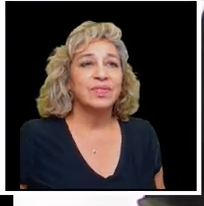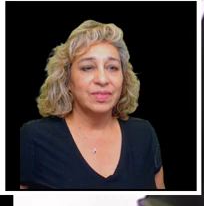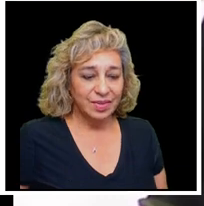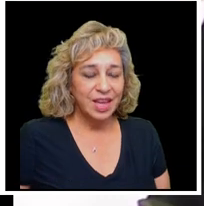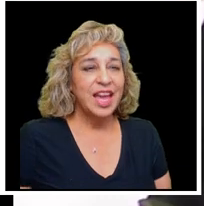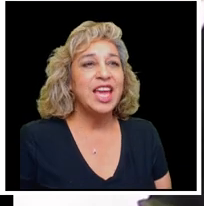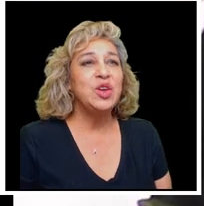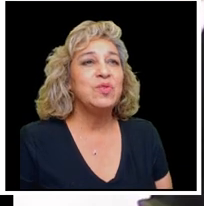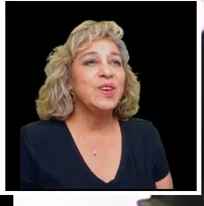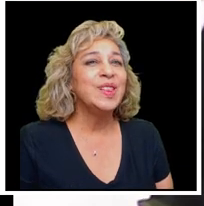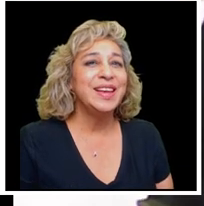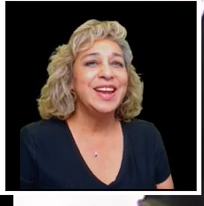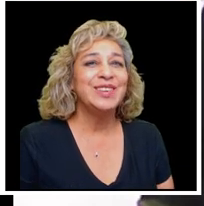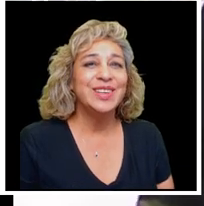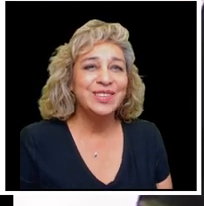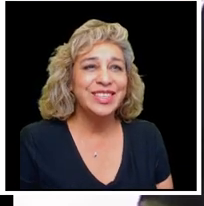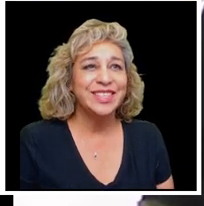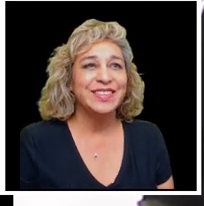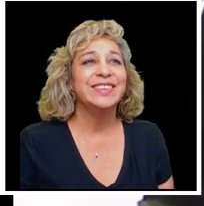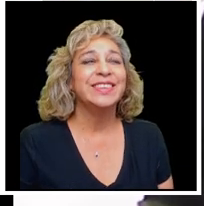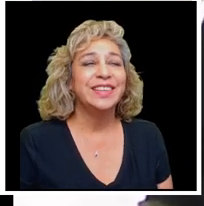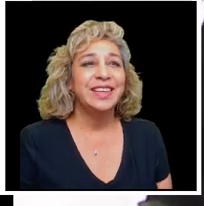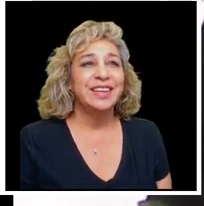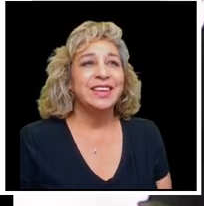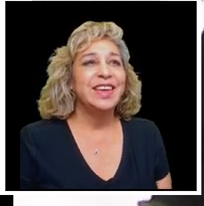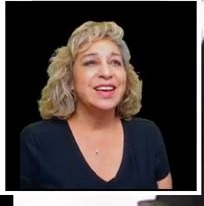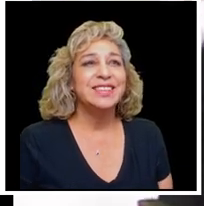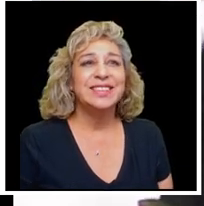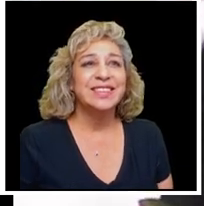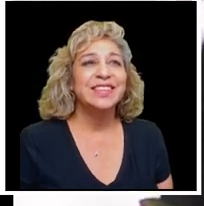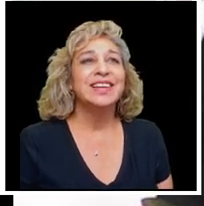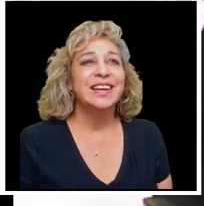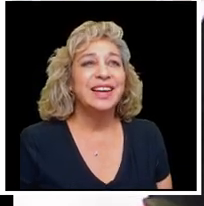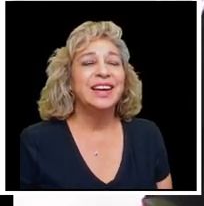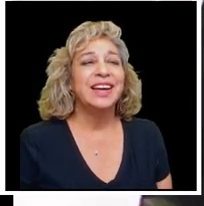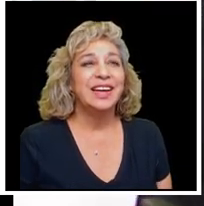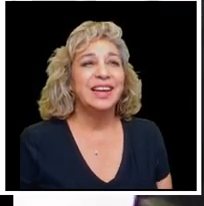and you feel it now don't you yes